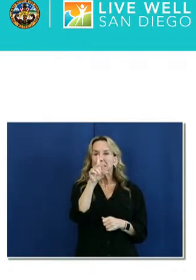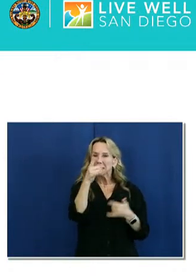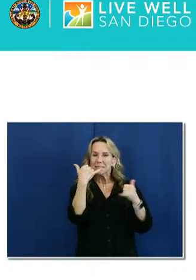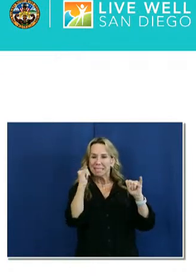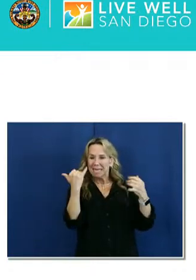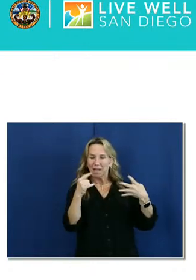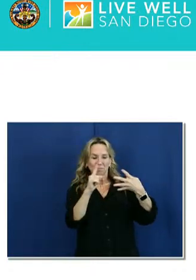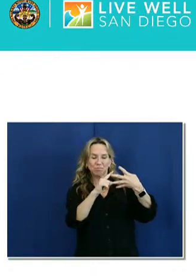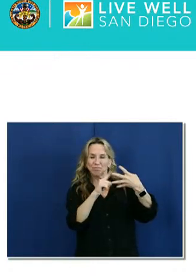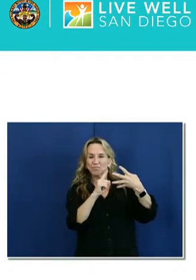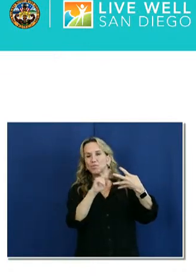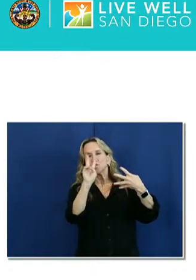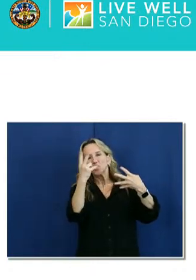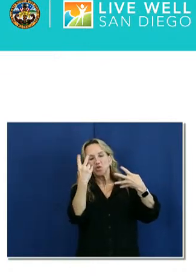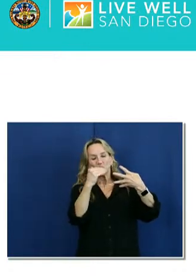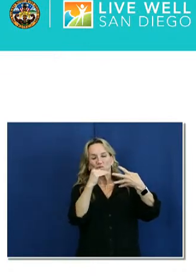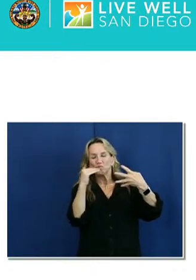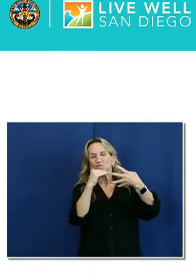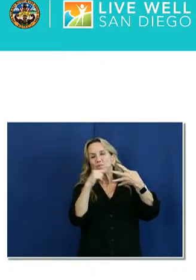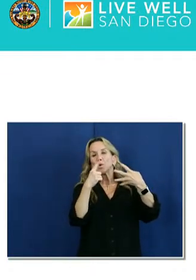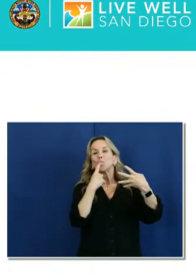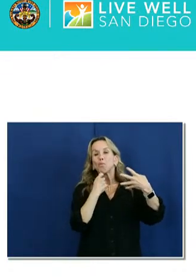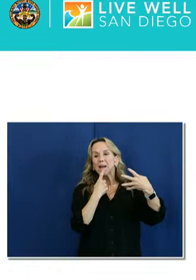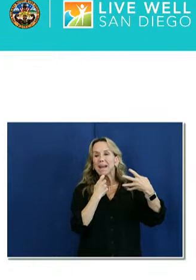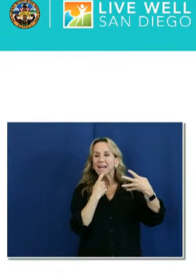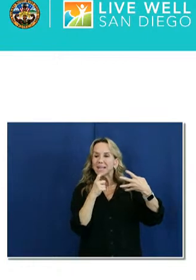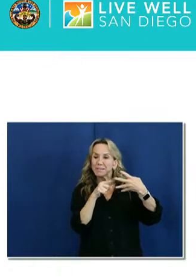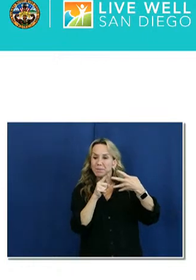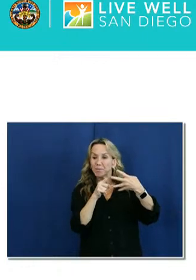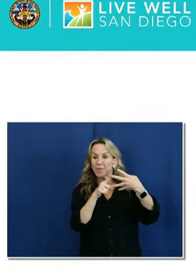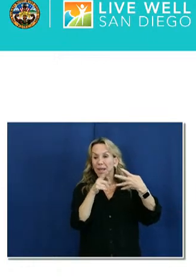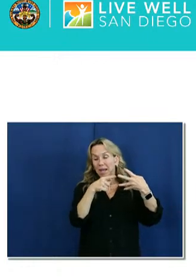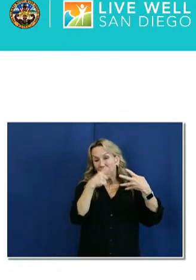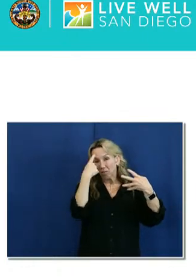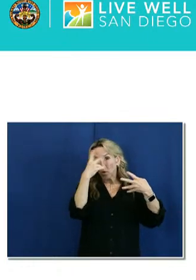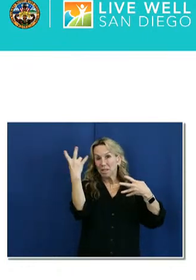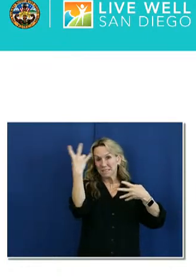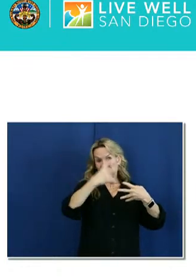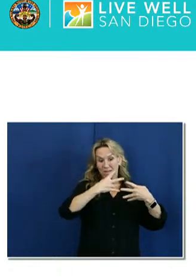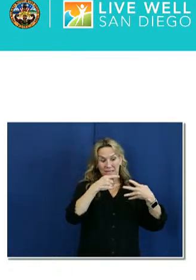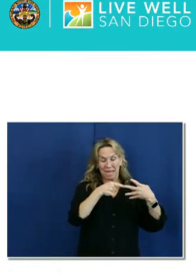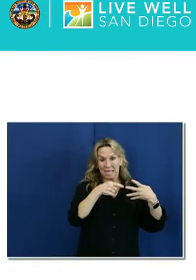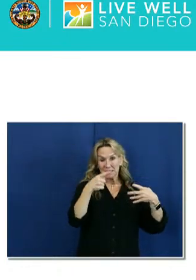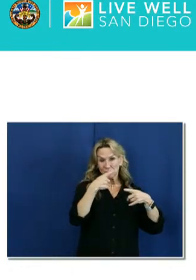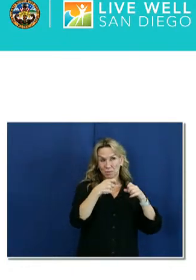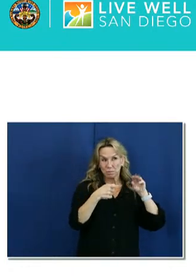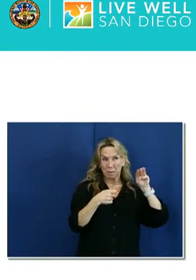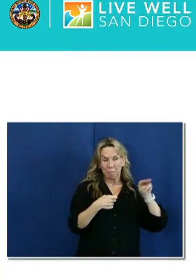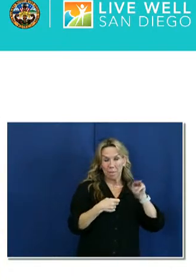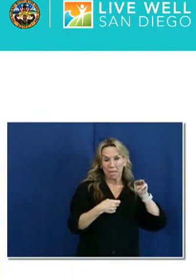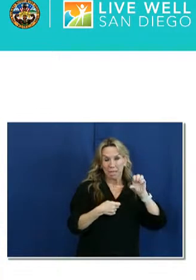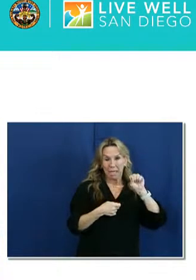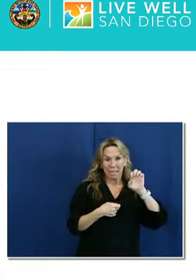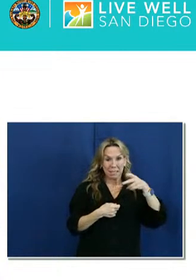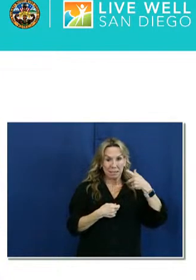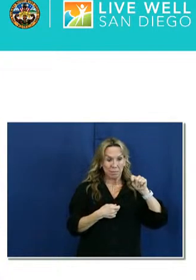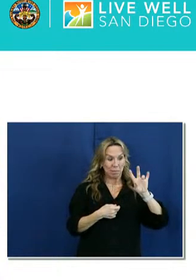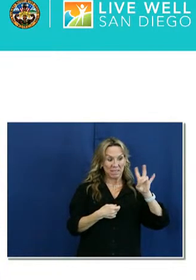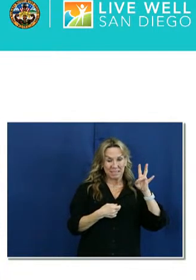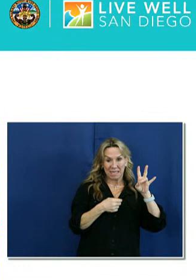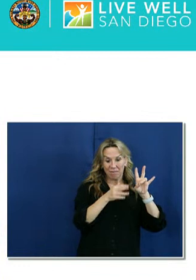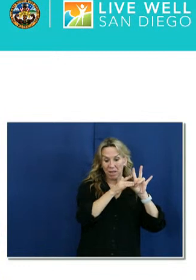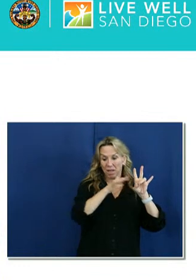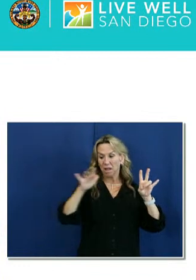Tier 2, or the red tier, our unadjusted rate for the 7-day period from Monday, September 7th